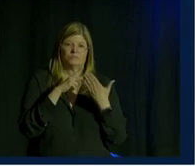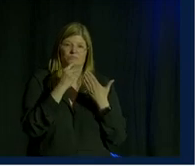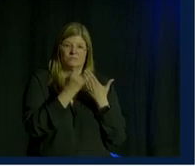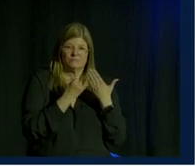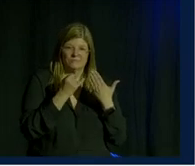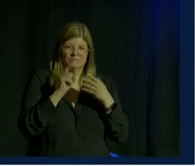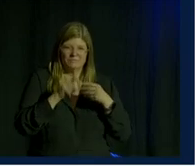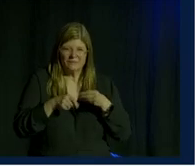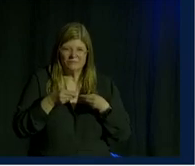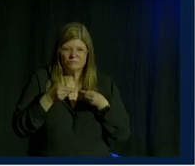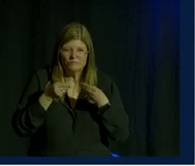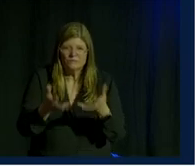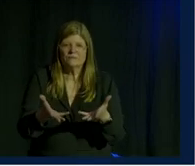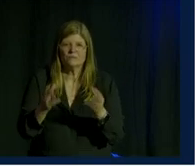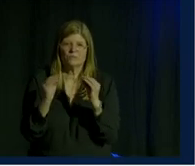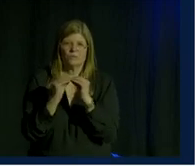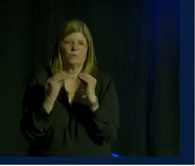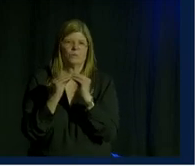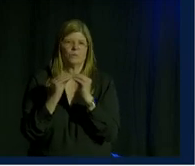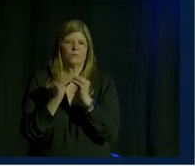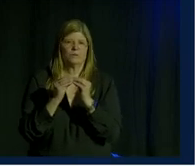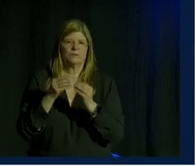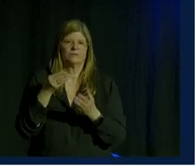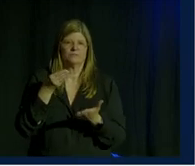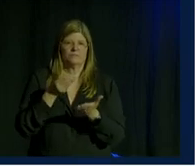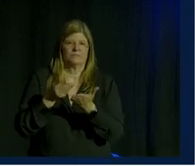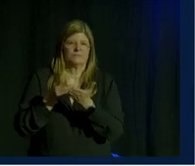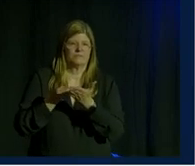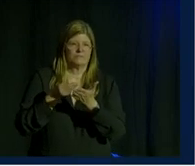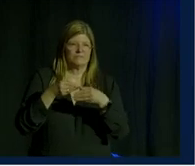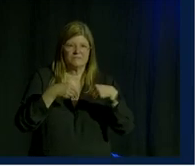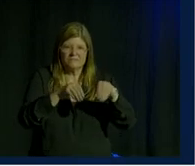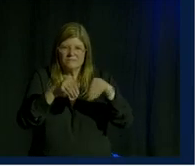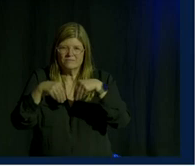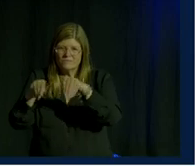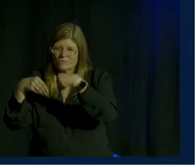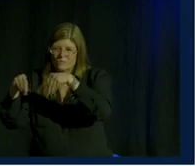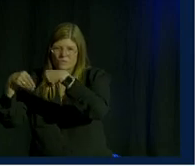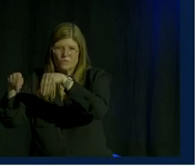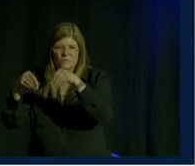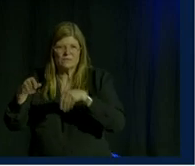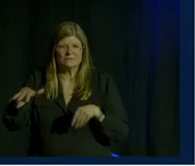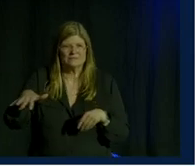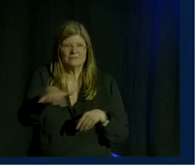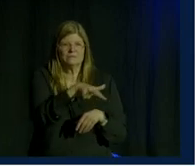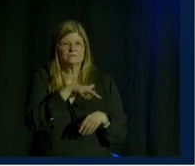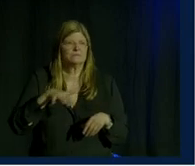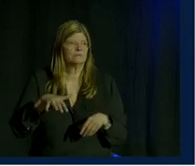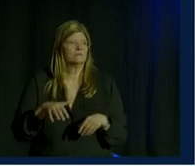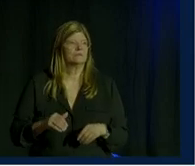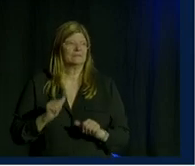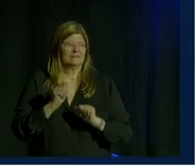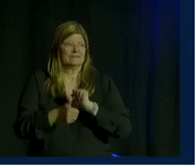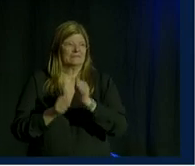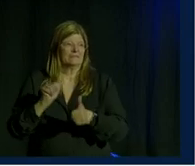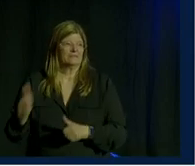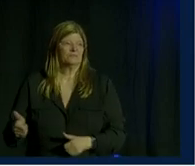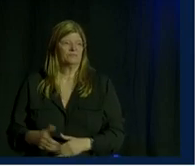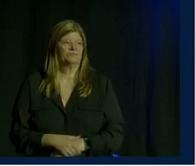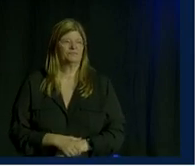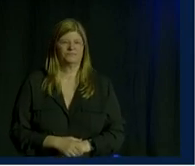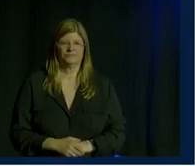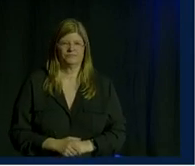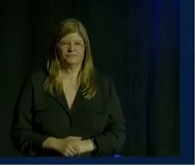walkable, and pedestrian-friendly neighborhood character with a high degree of visual continuity along street corridors. This RFP is scheduled